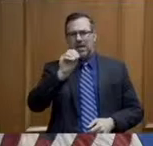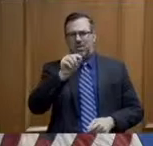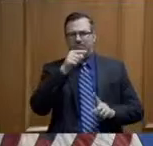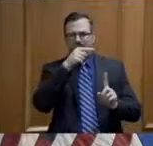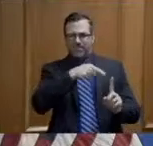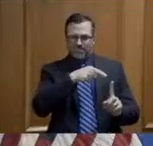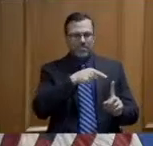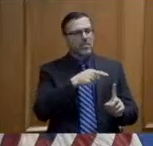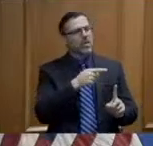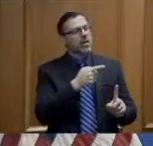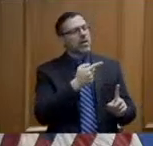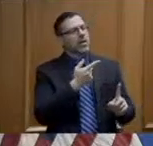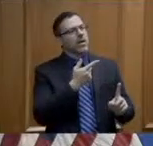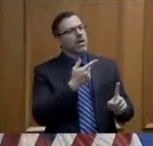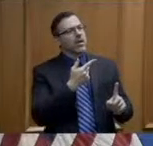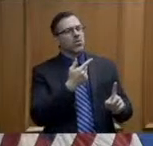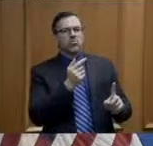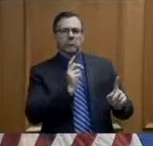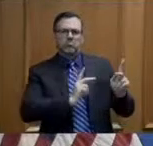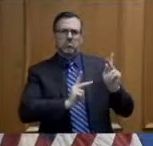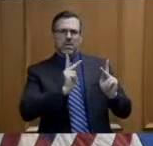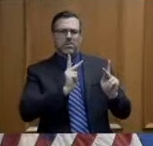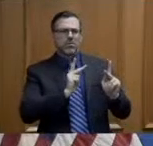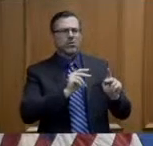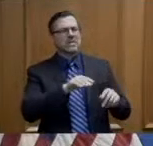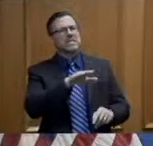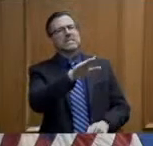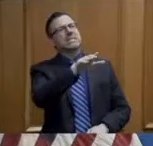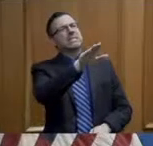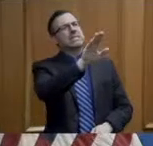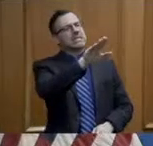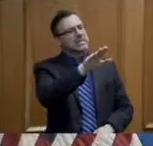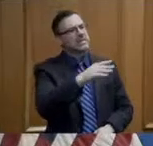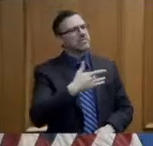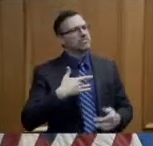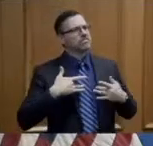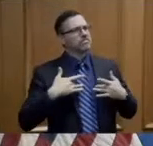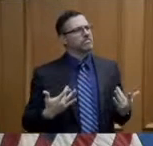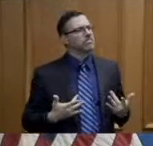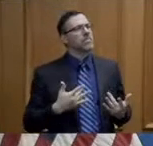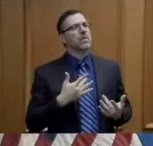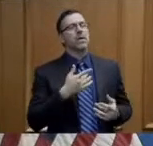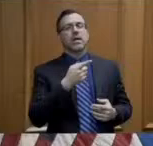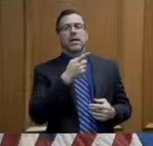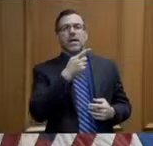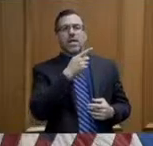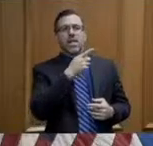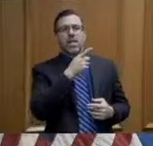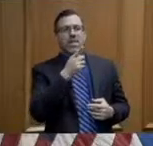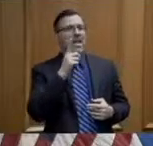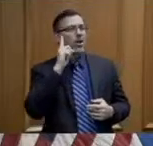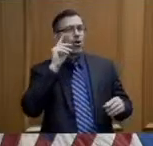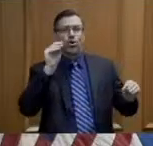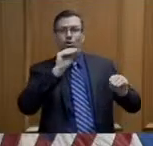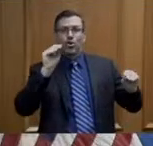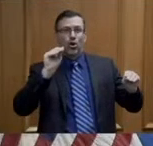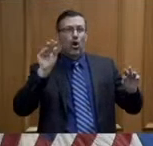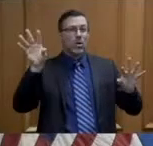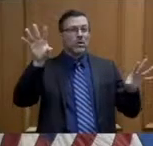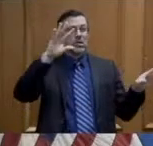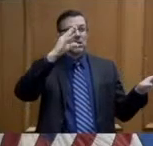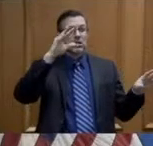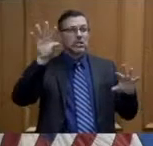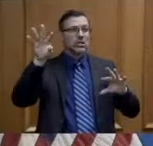that there have been questions raised down there because they didn't sound sirens during